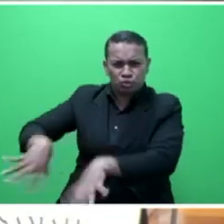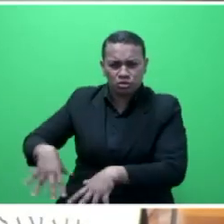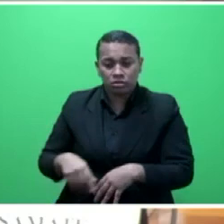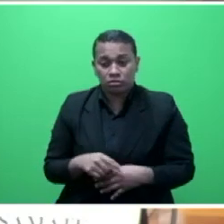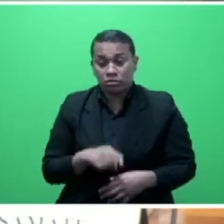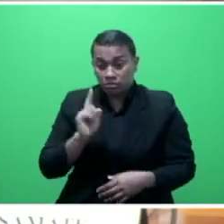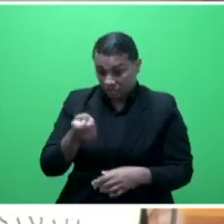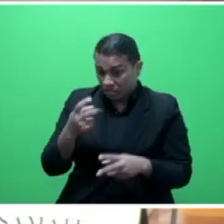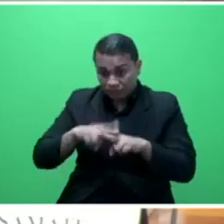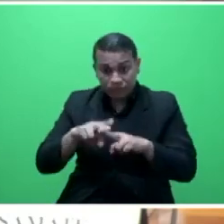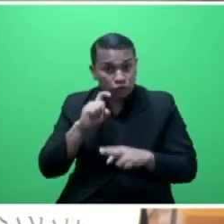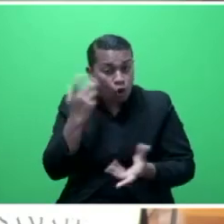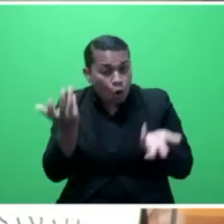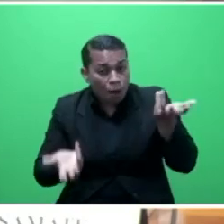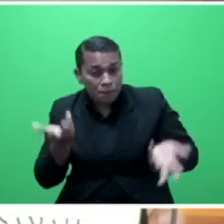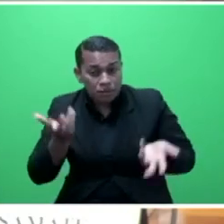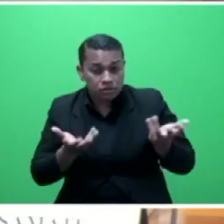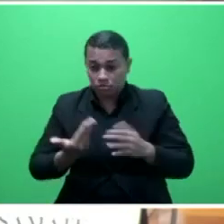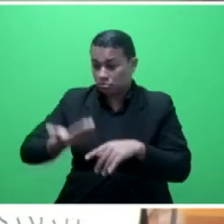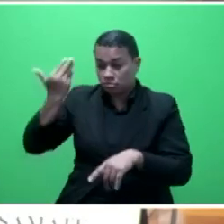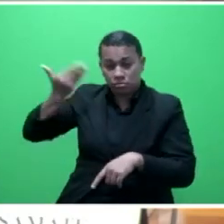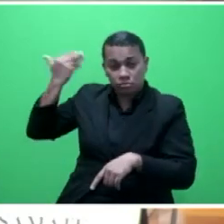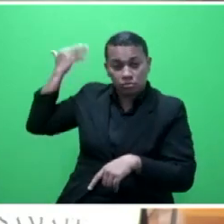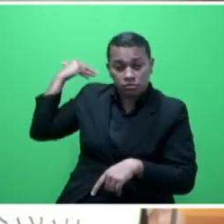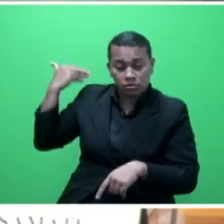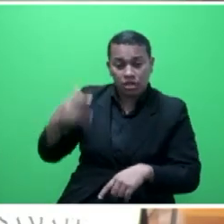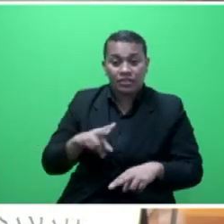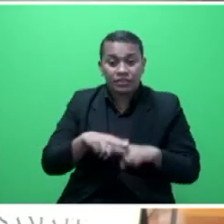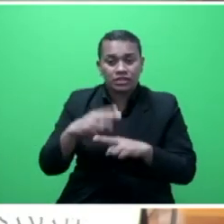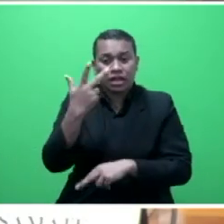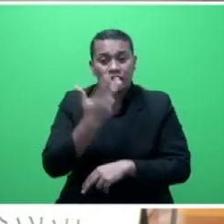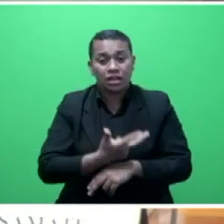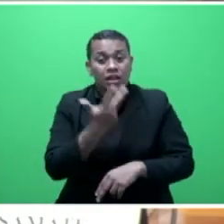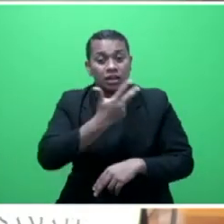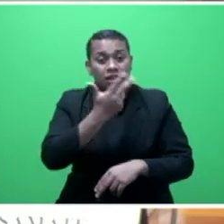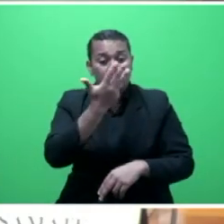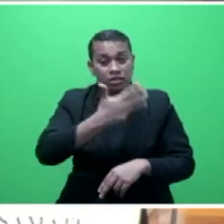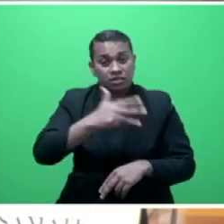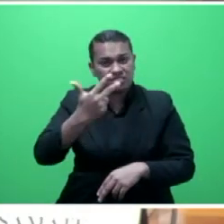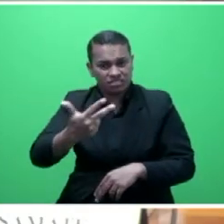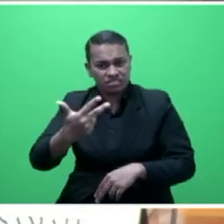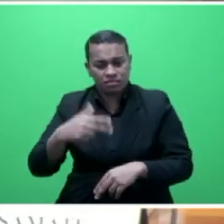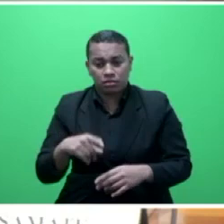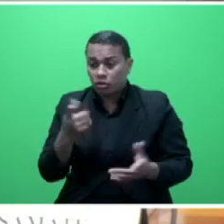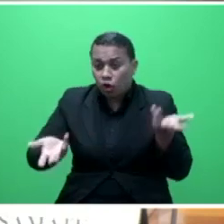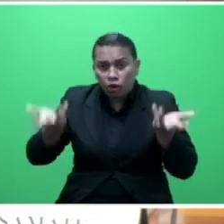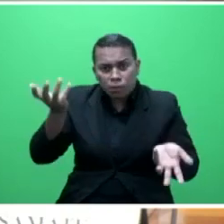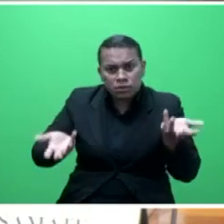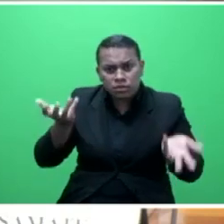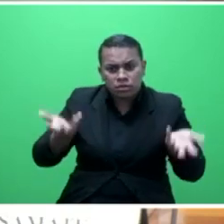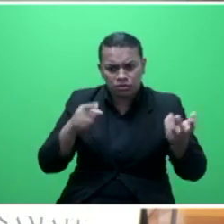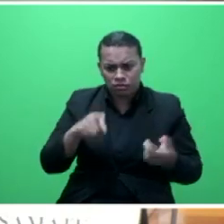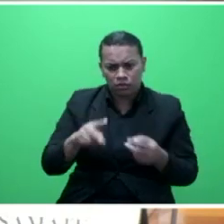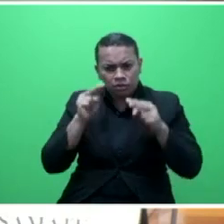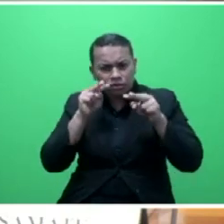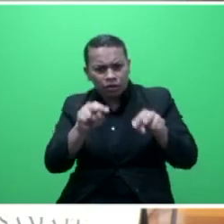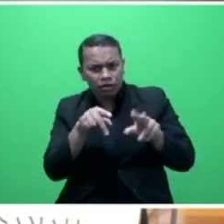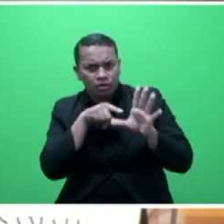post-1987. The businesses and industries and young, bright Fijians that we have seen blossom simply wouldn't